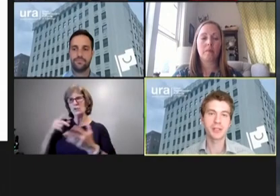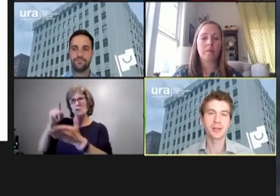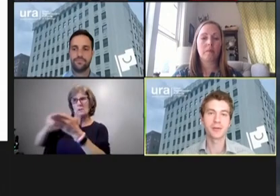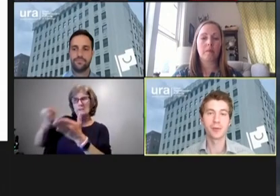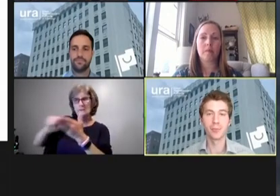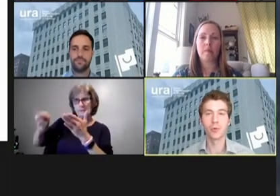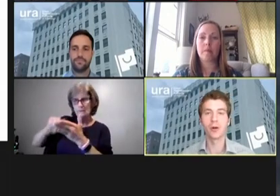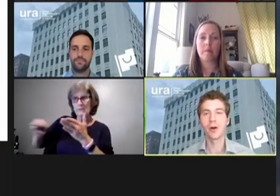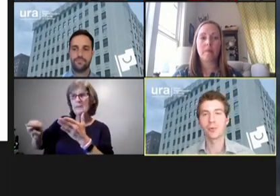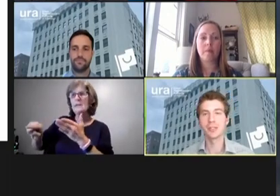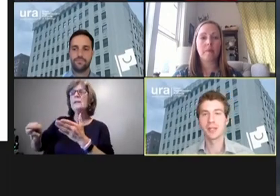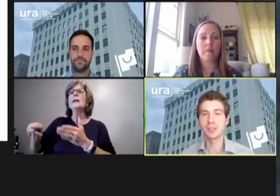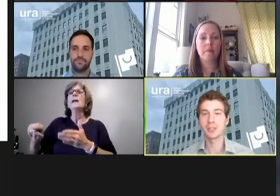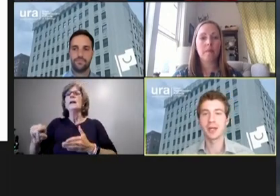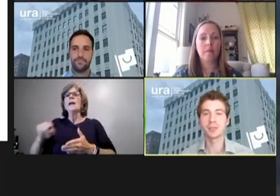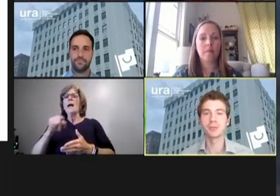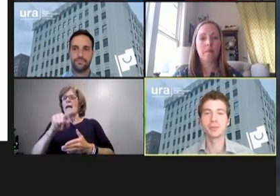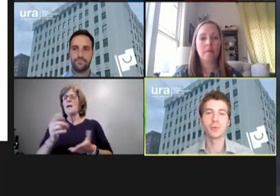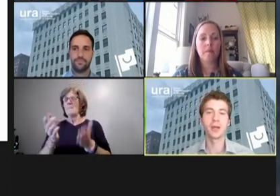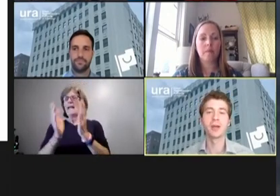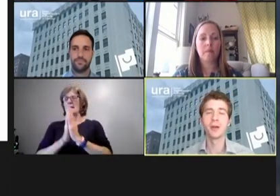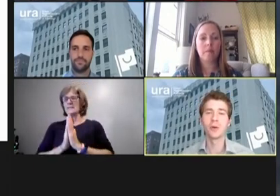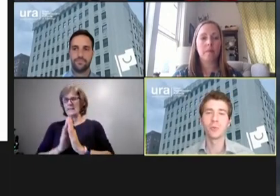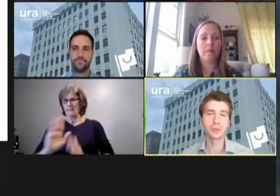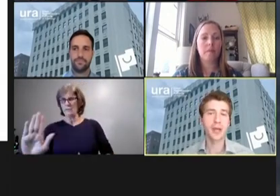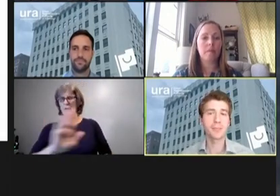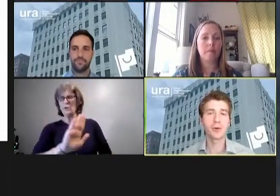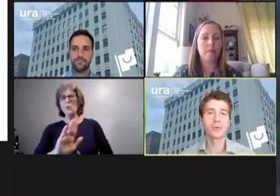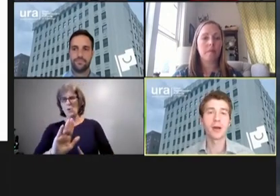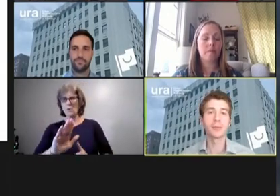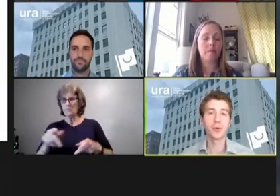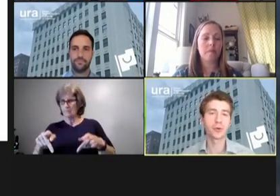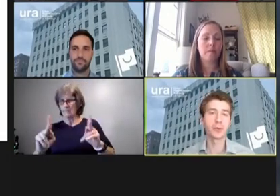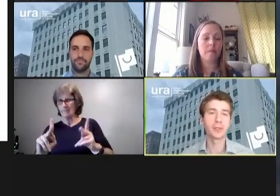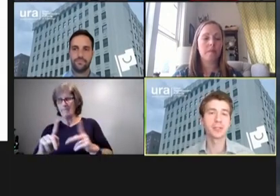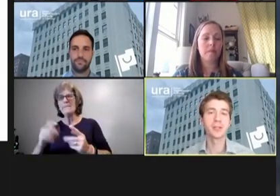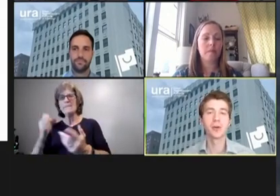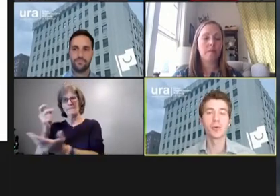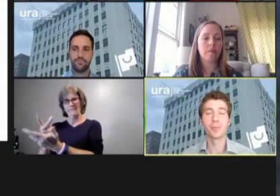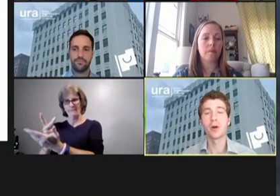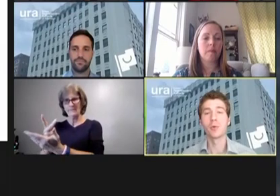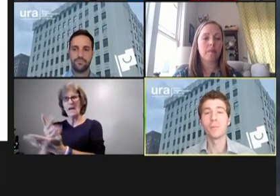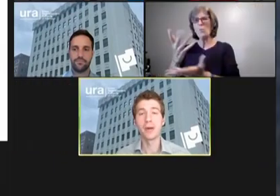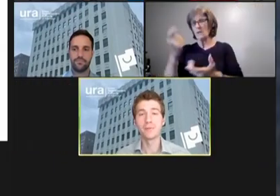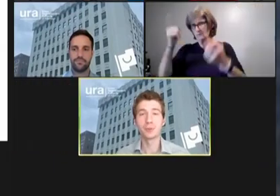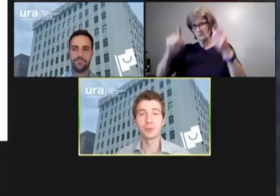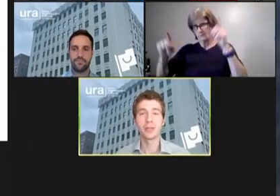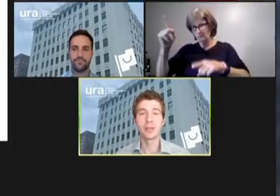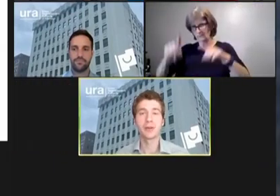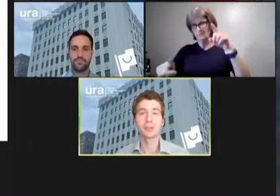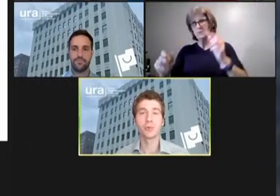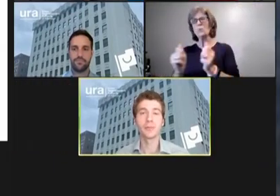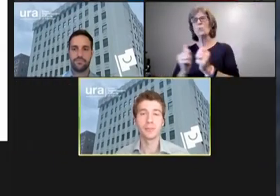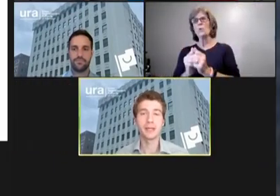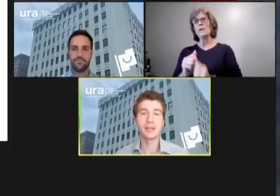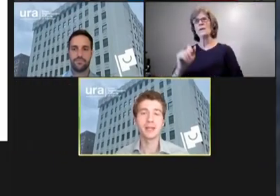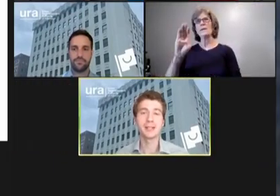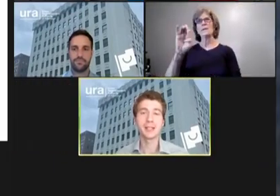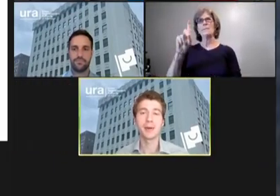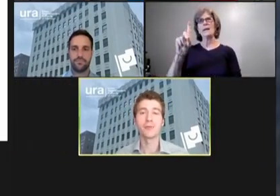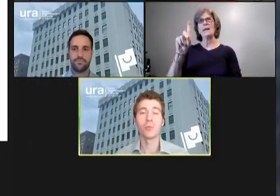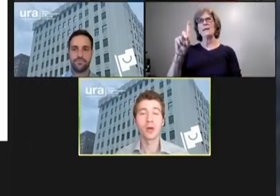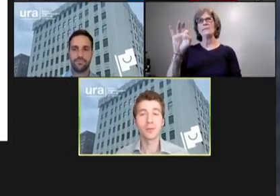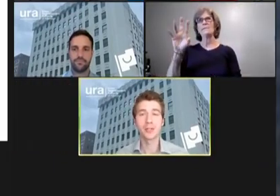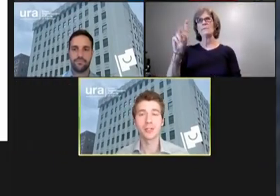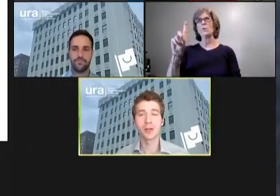requesting from the board authorization to enter into a rental gap program loan agreement with a borrower, Bedford Dwellings Phase 1B, in